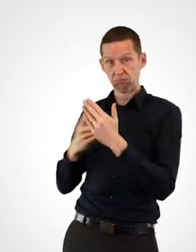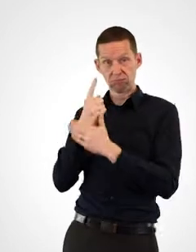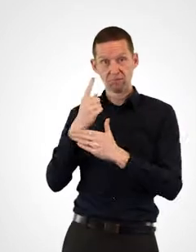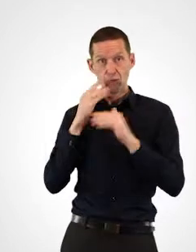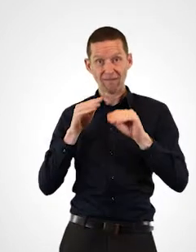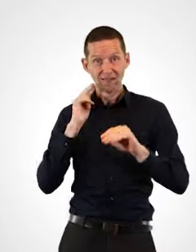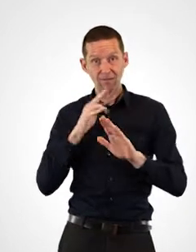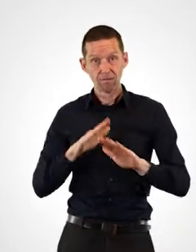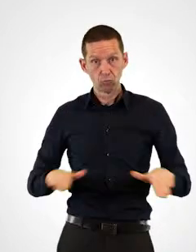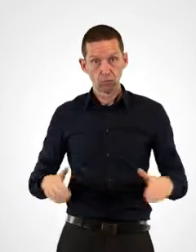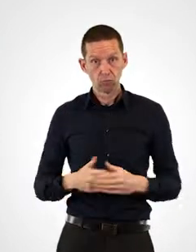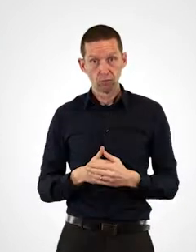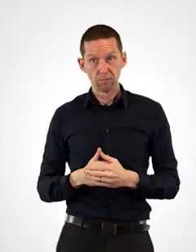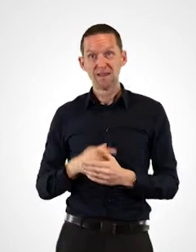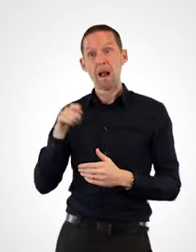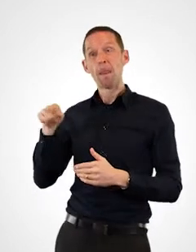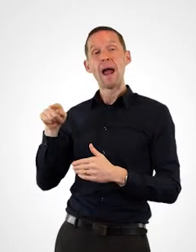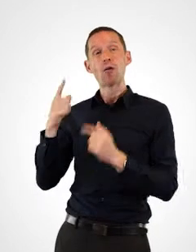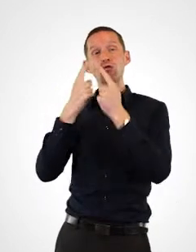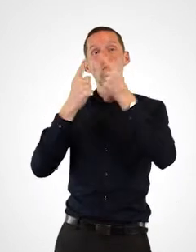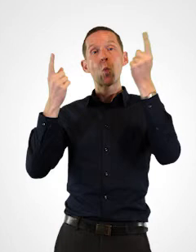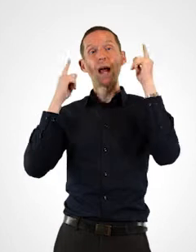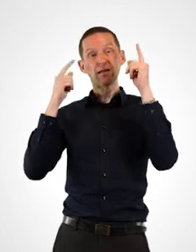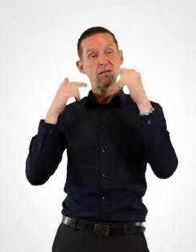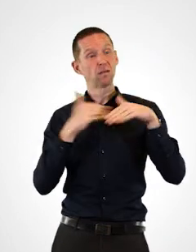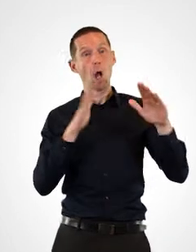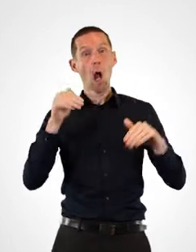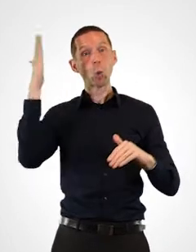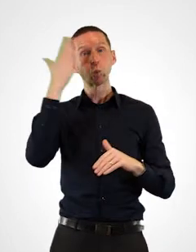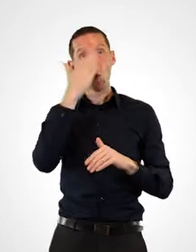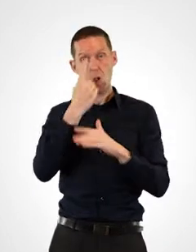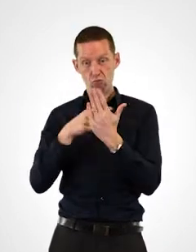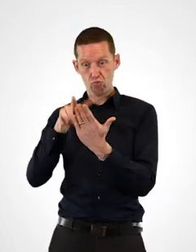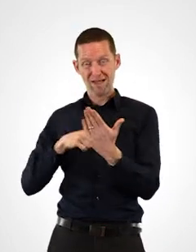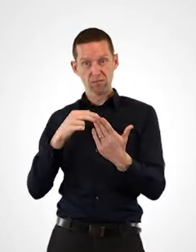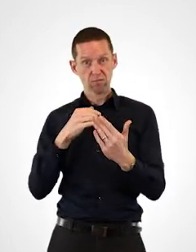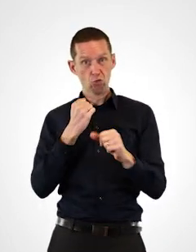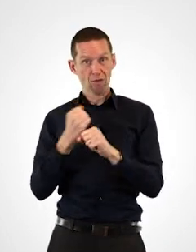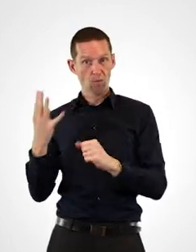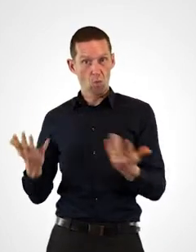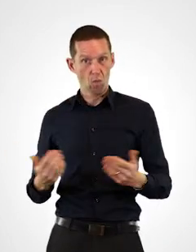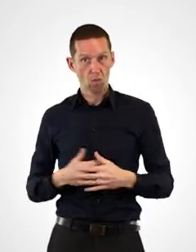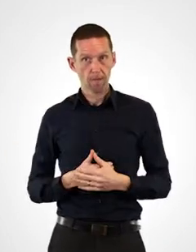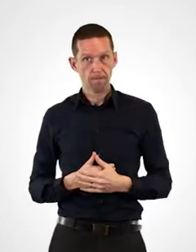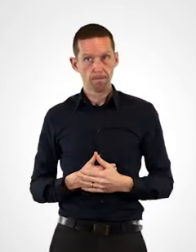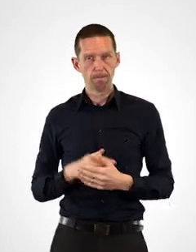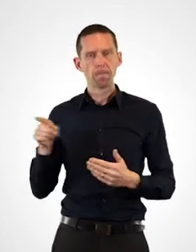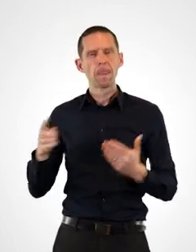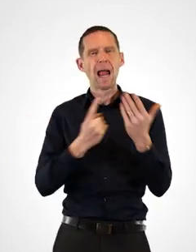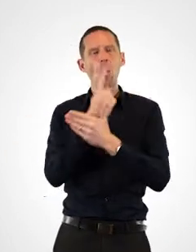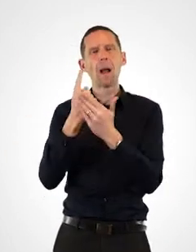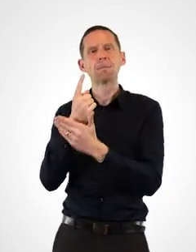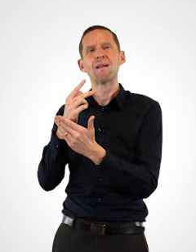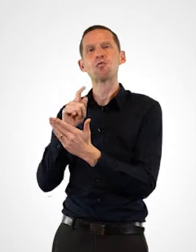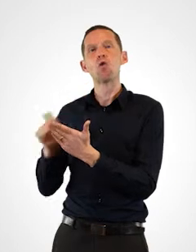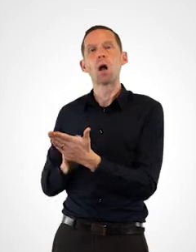are students graduating from high school, reading at a 4th grade reading level. The outcomes for writing have also been quite